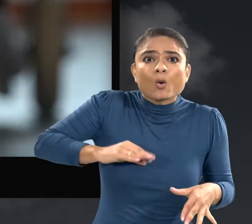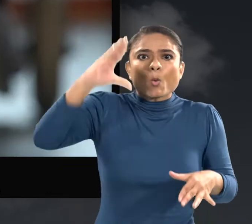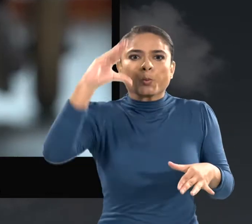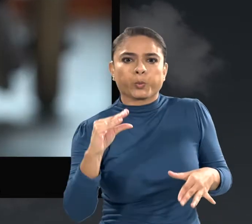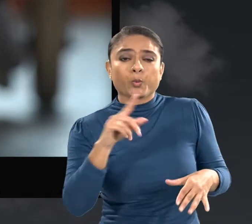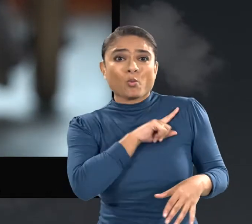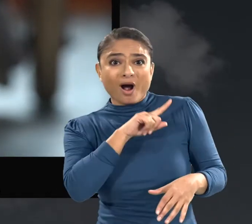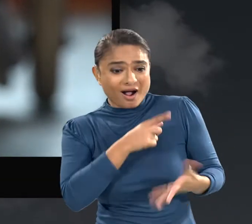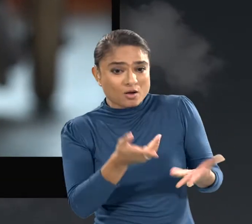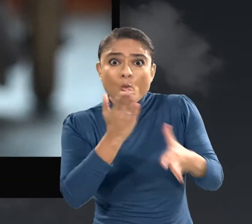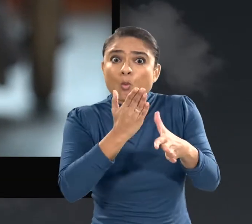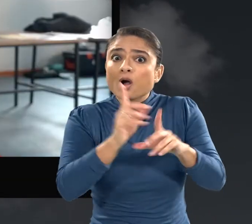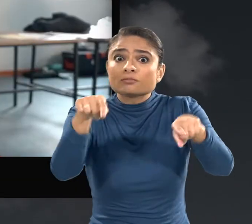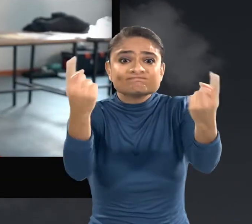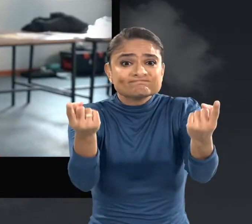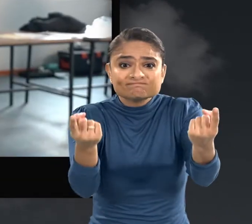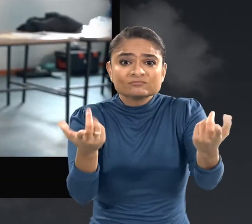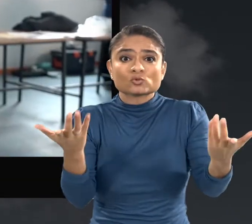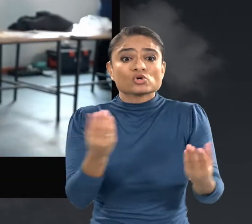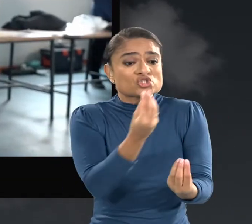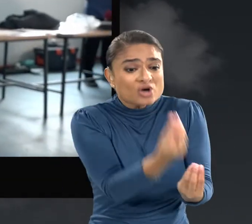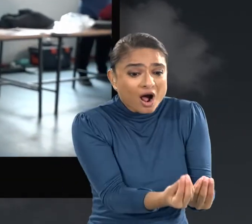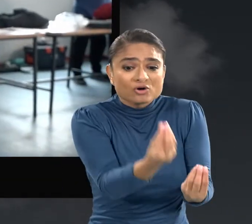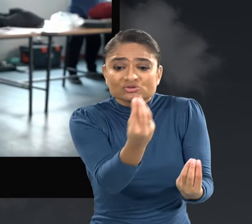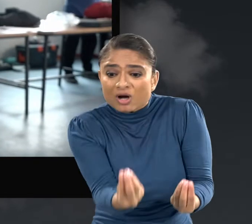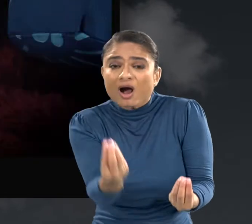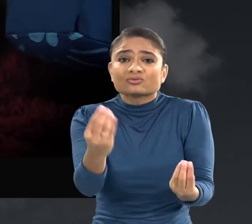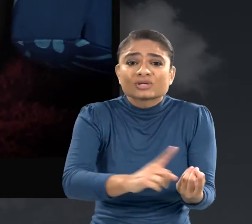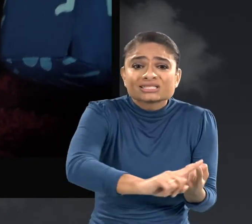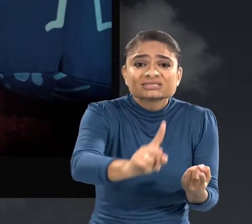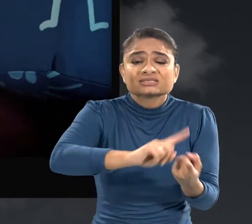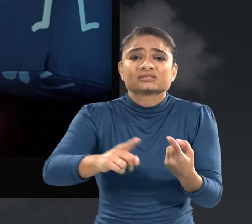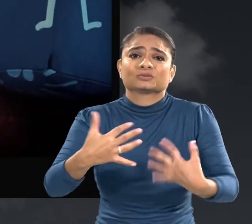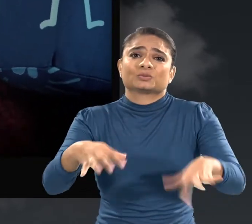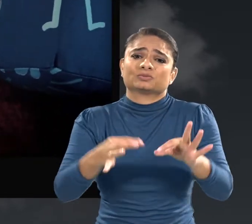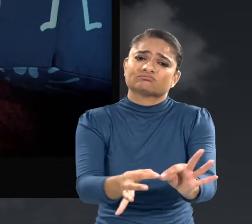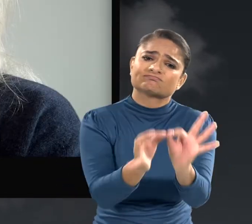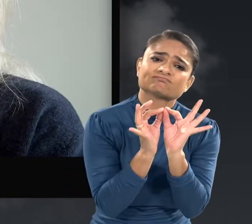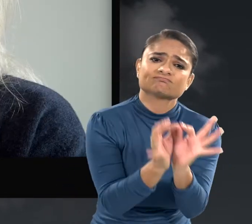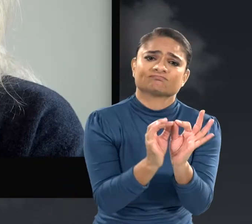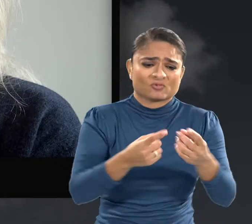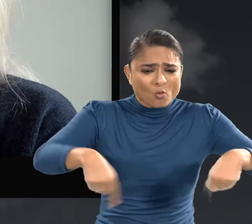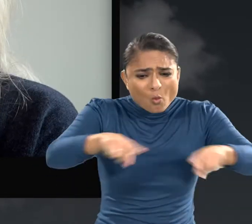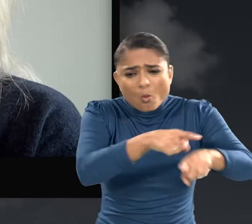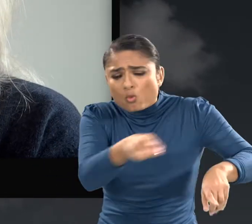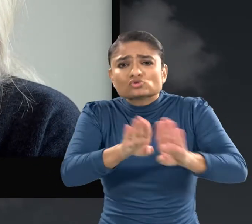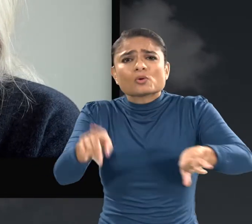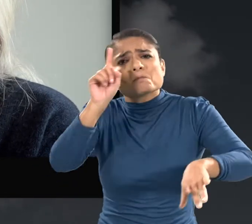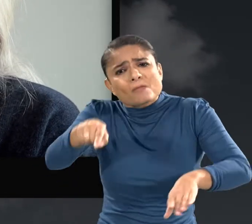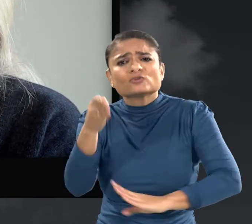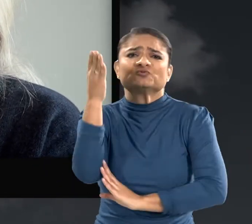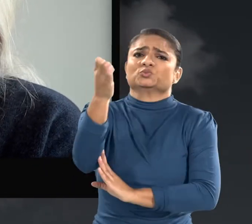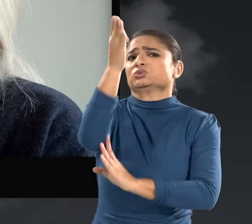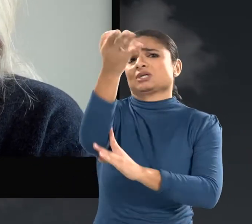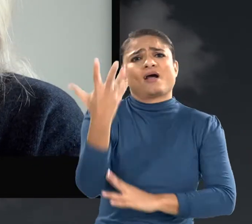coming into that family. Every child is valued. Every child should